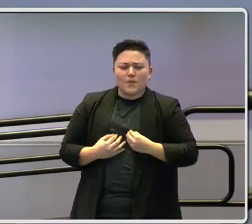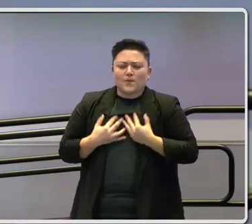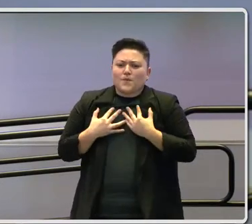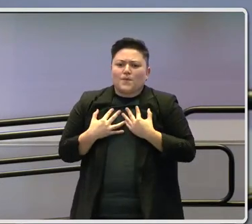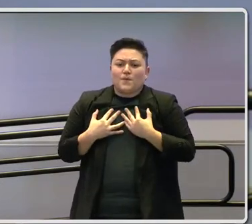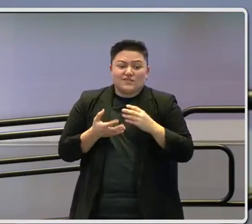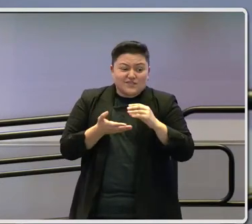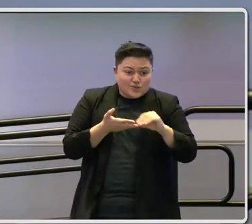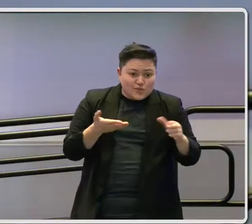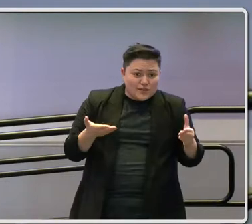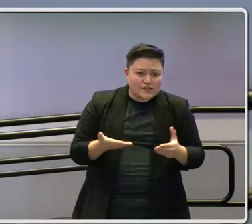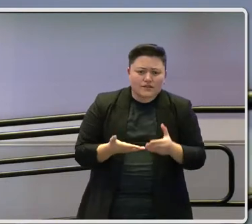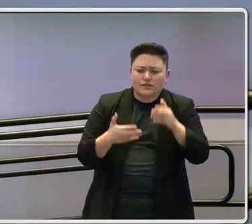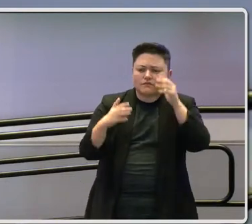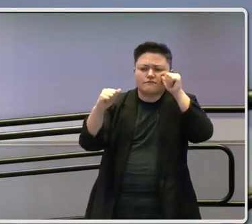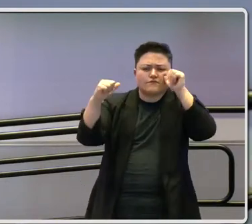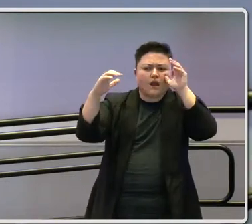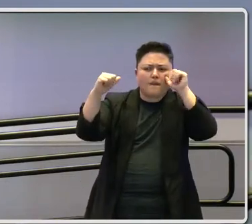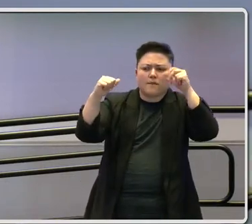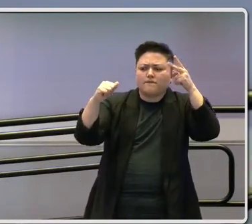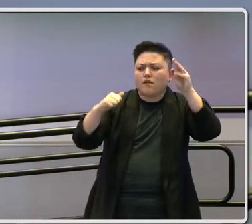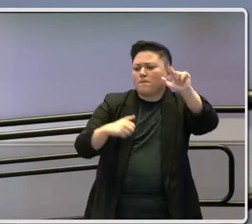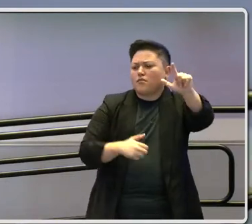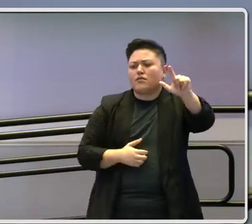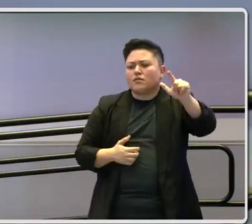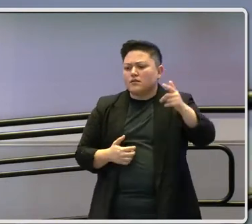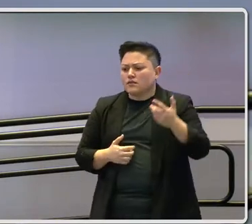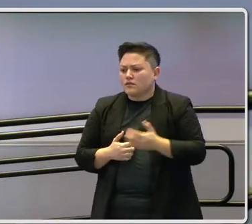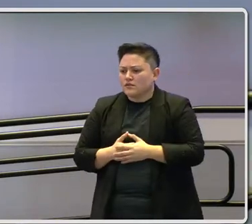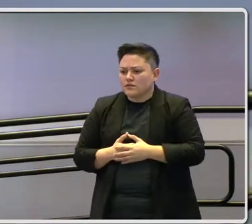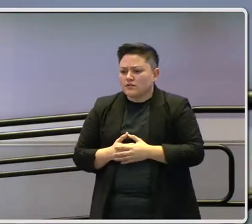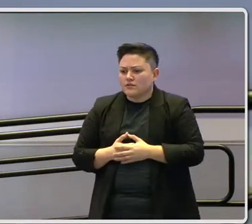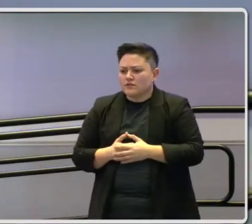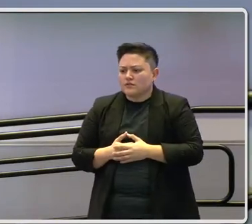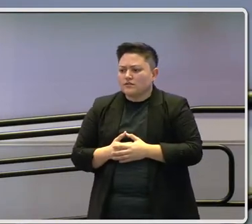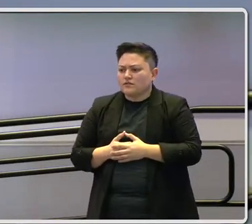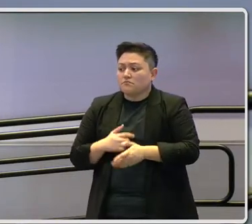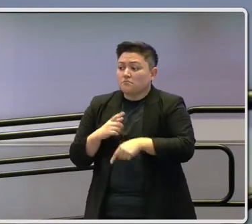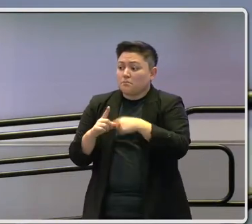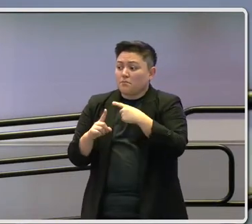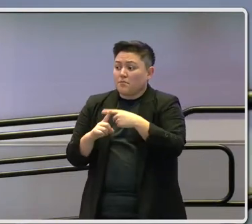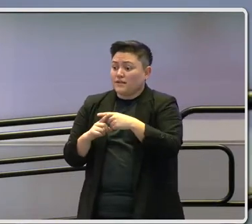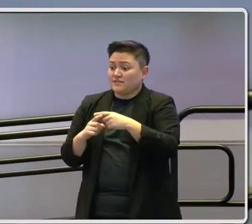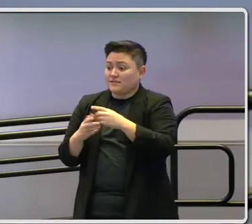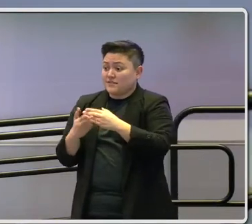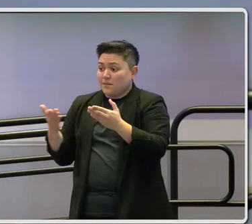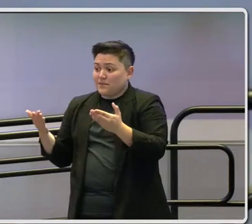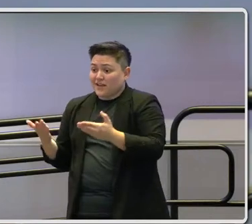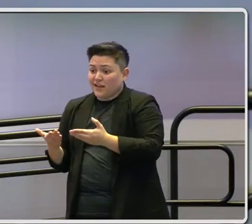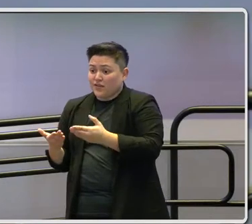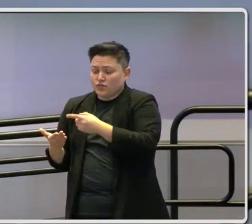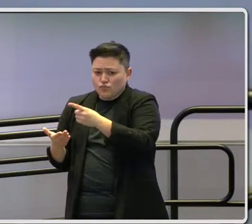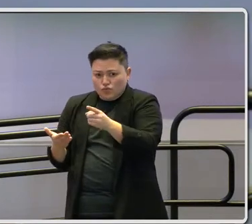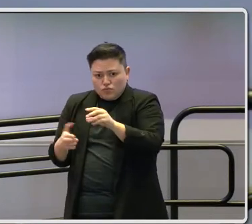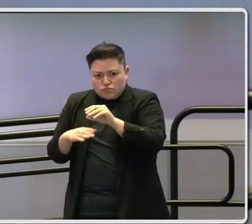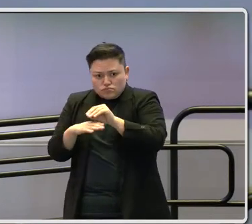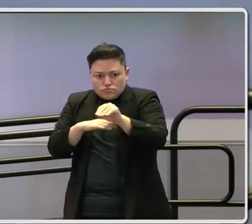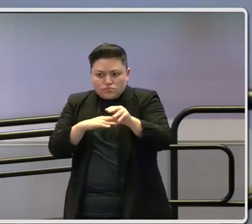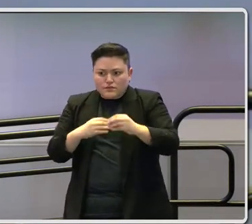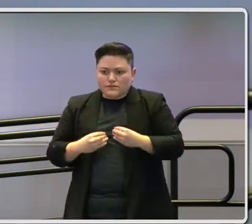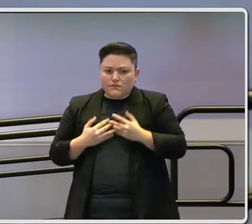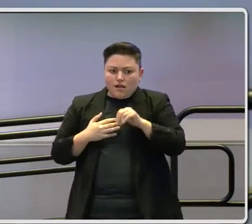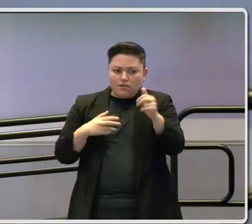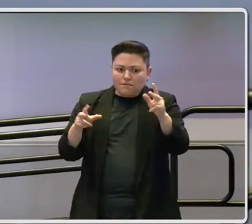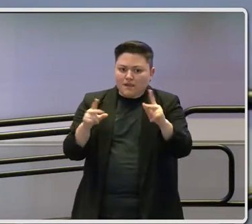are phenomenal and phenomenal women who are here that also inspire our students and